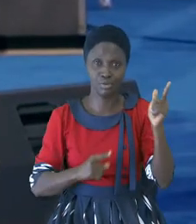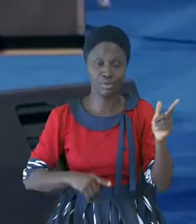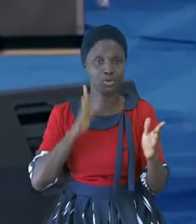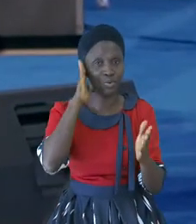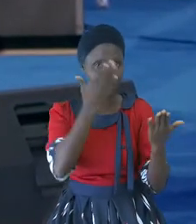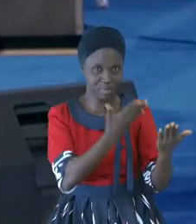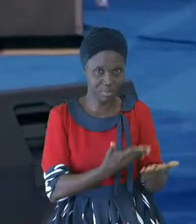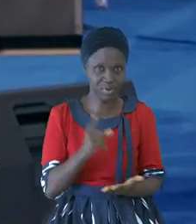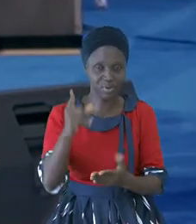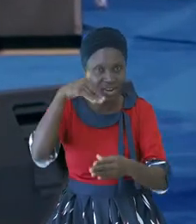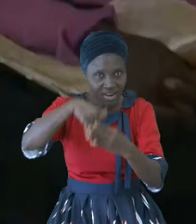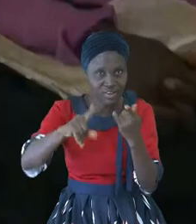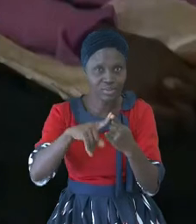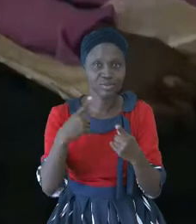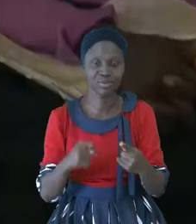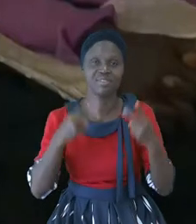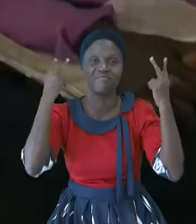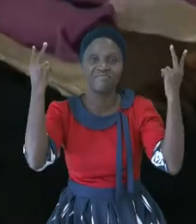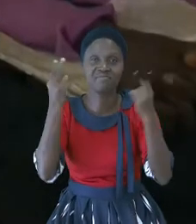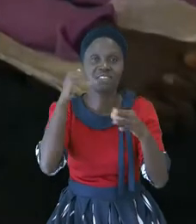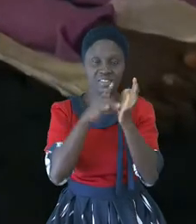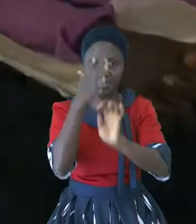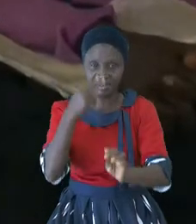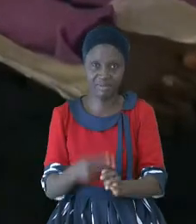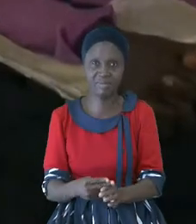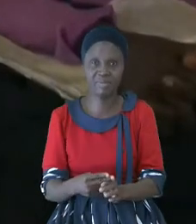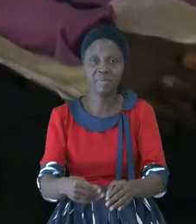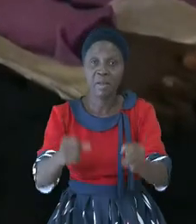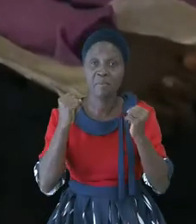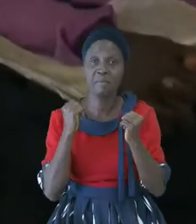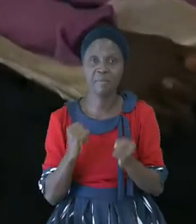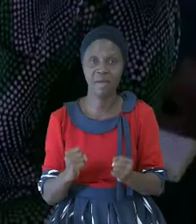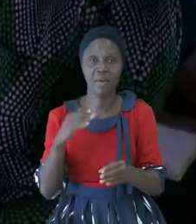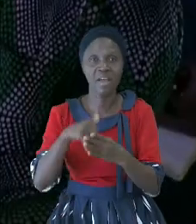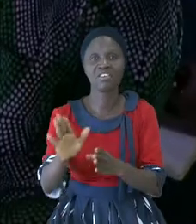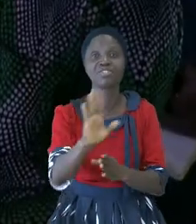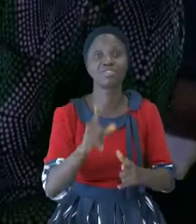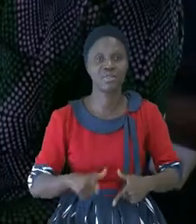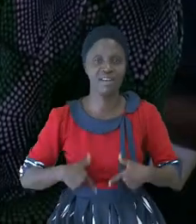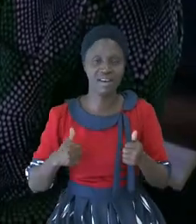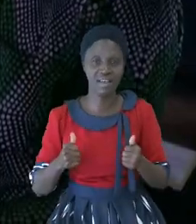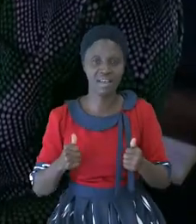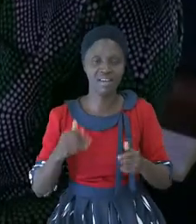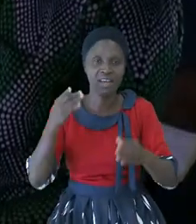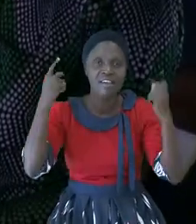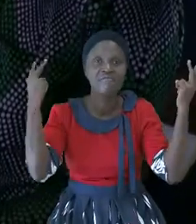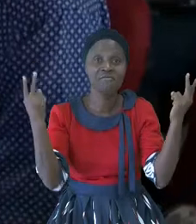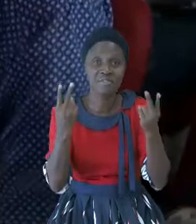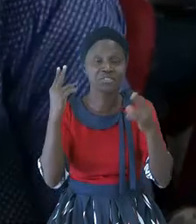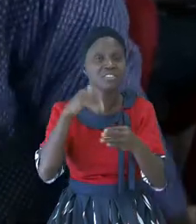you into the picture. Amen. Power in your life. Amen. Triumph in your